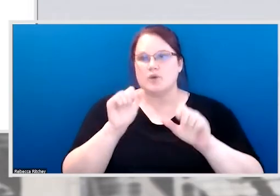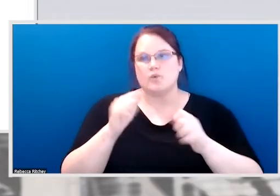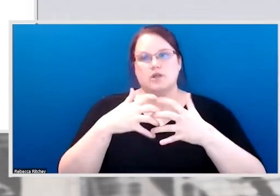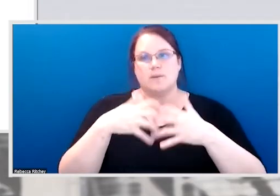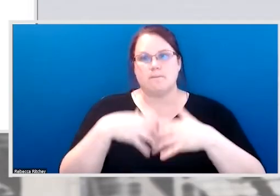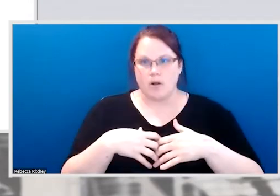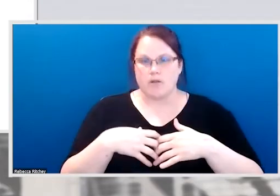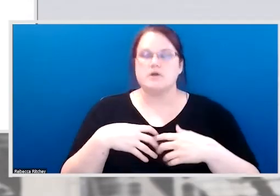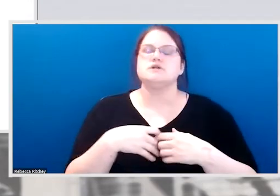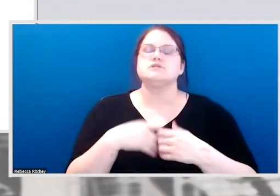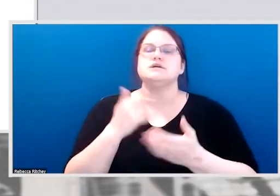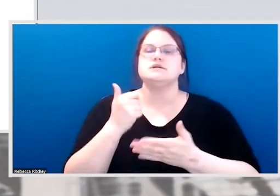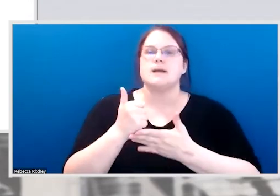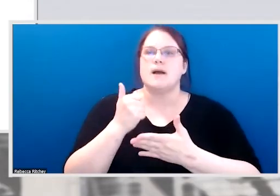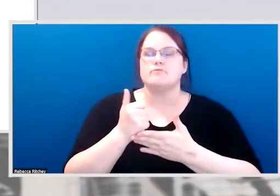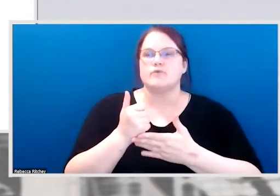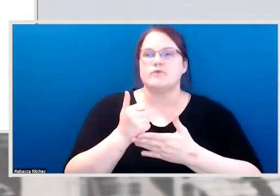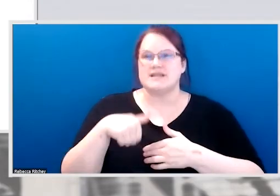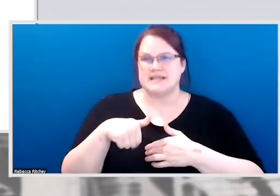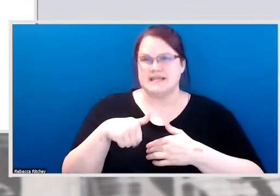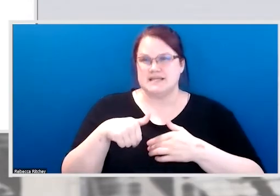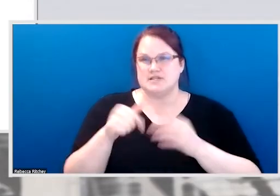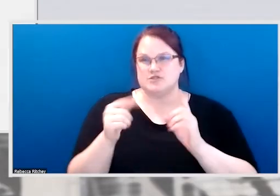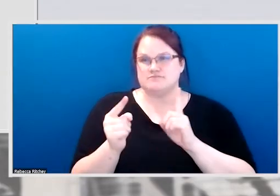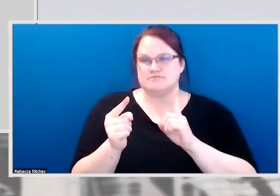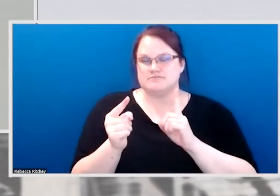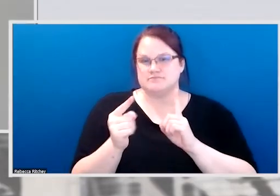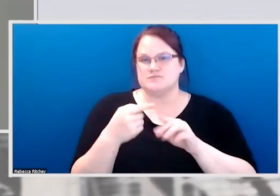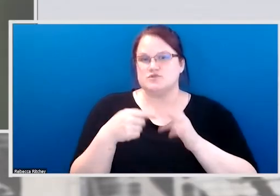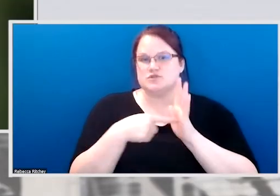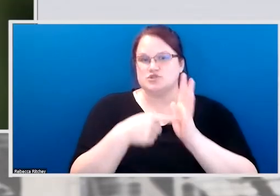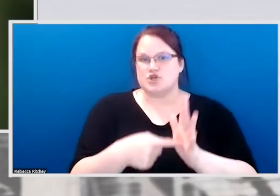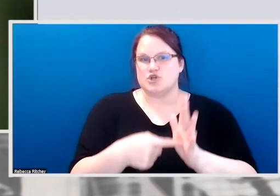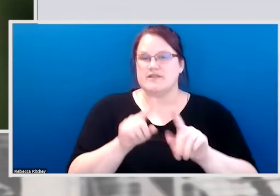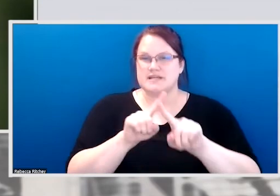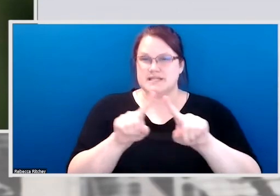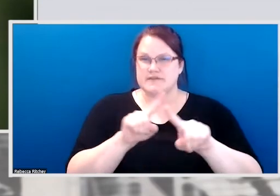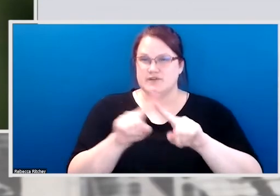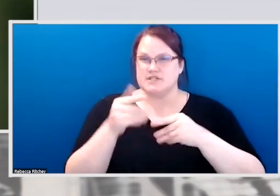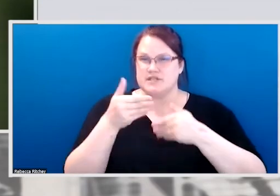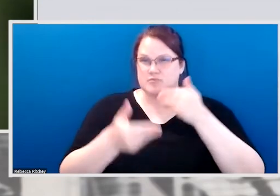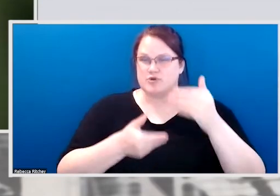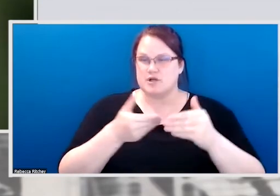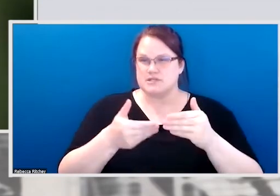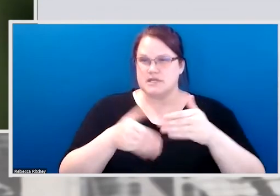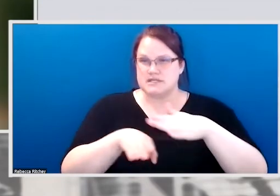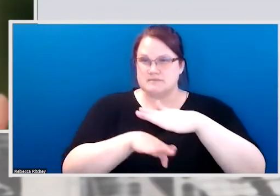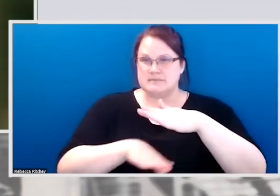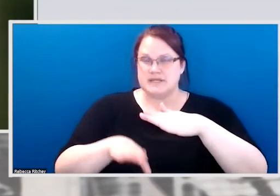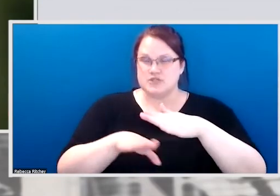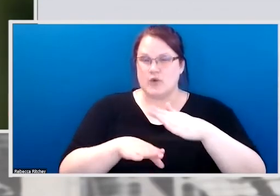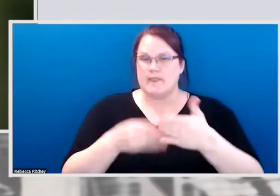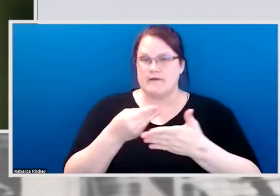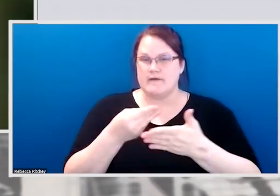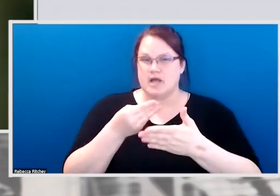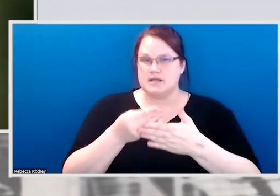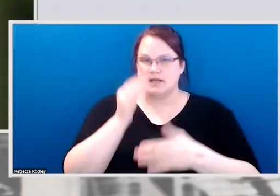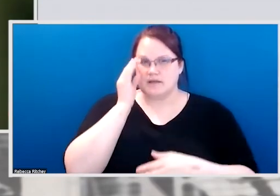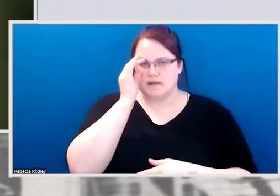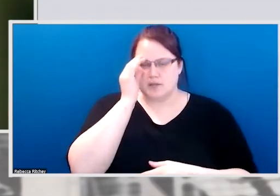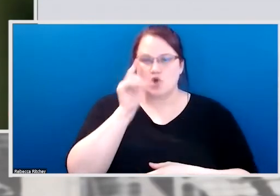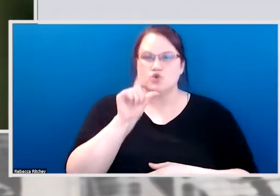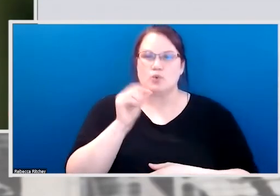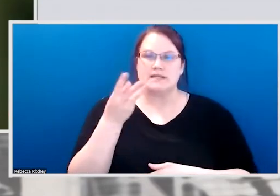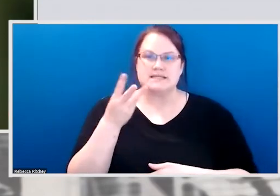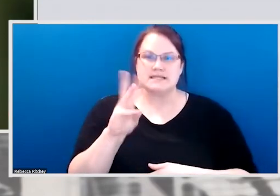And so it's helpful in these forums to sort of call out the difference in those processes just based on the funding stream. From 2016